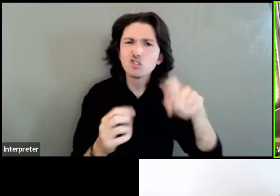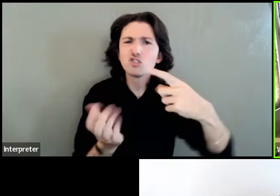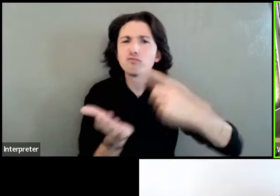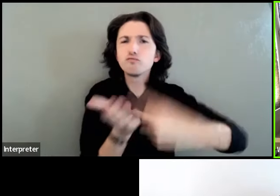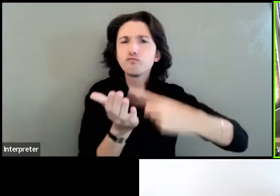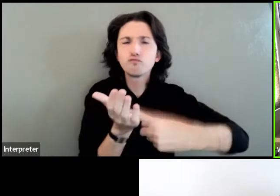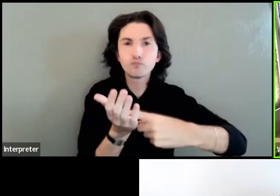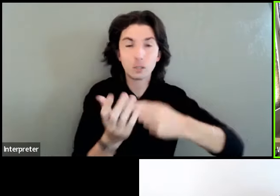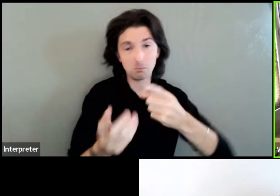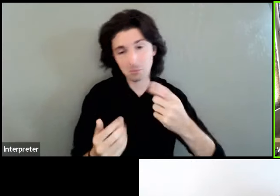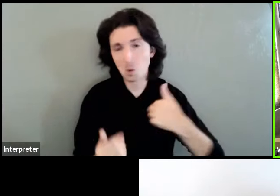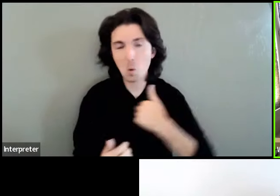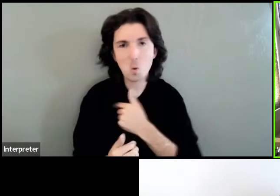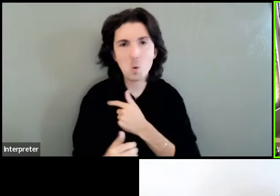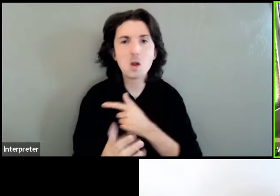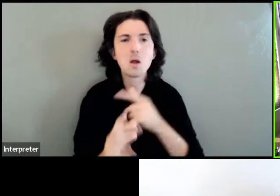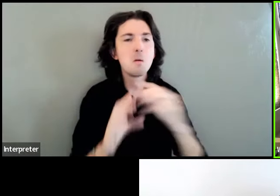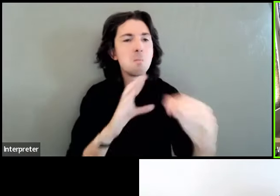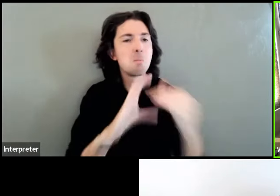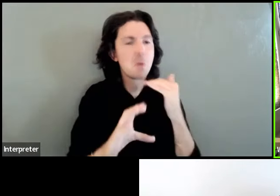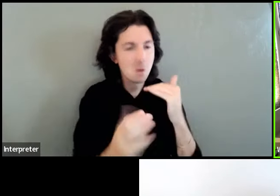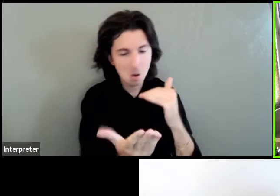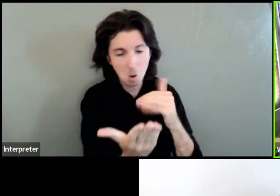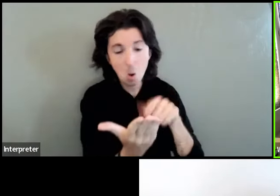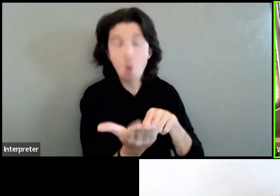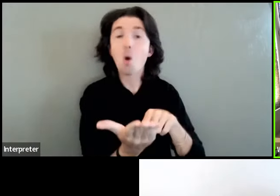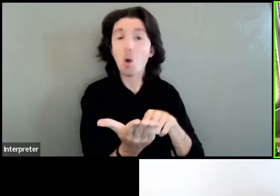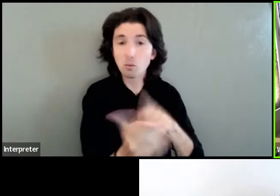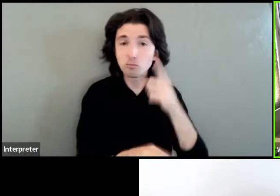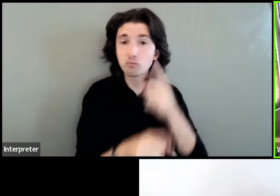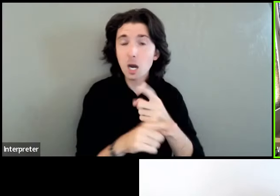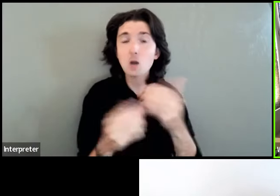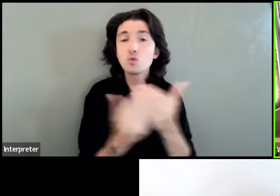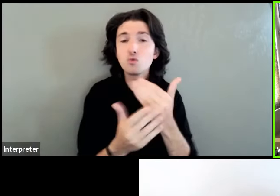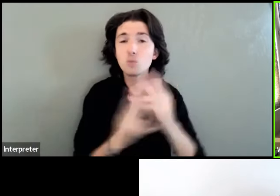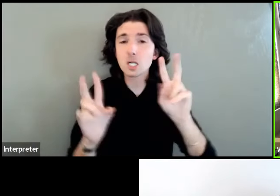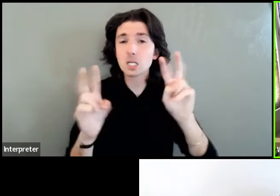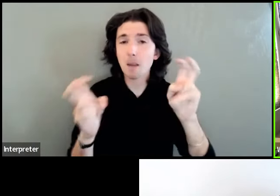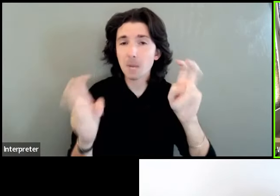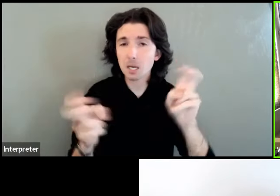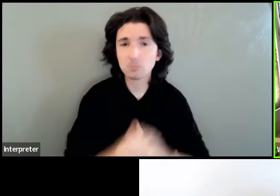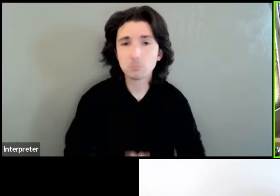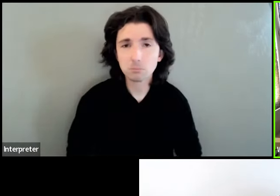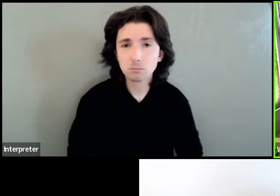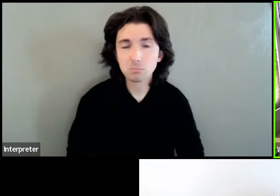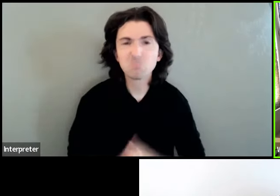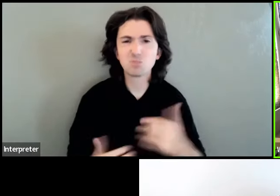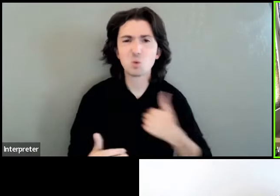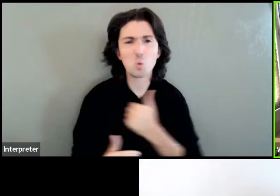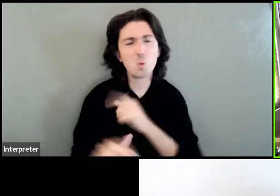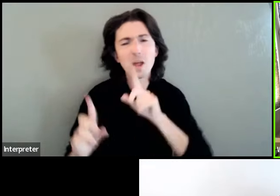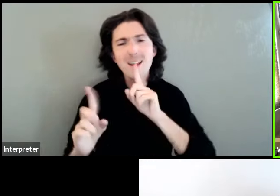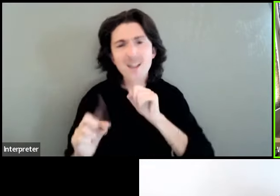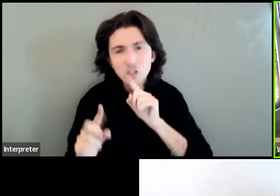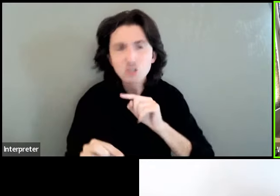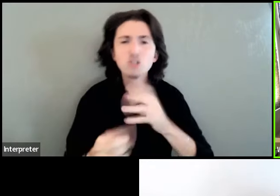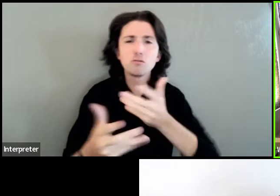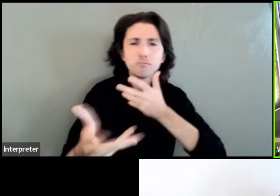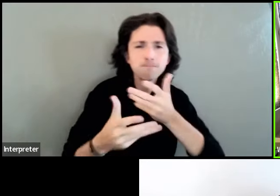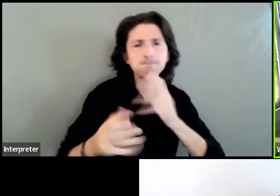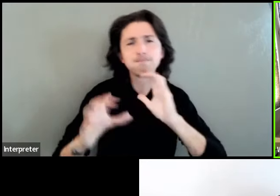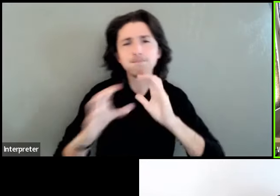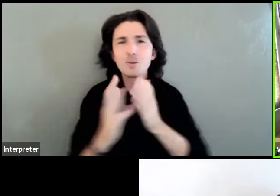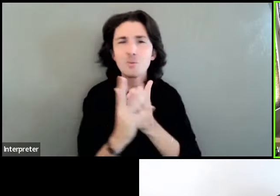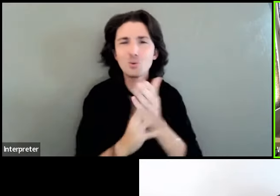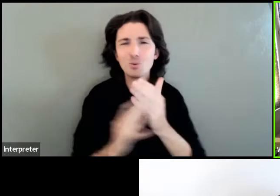the great contents we are posting and find answers to some questions you may have. So thank you and have a great day.